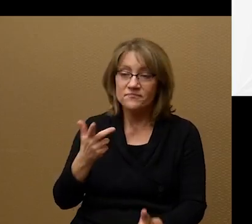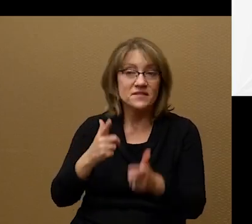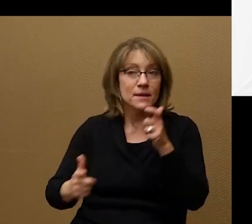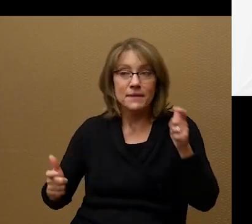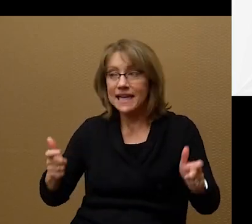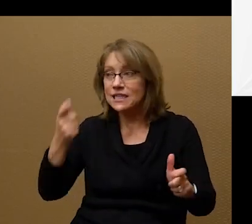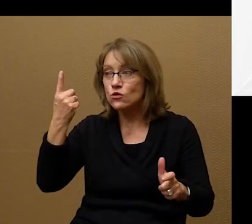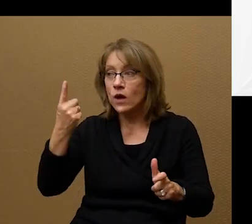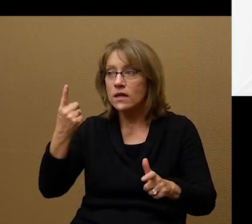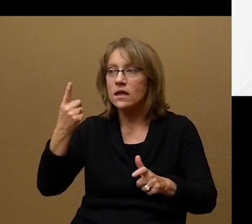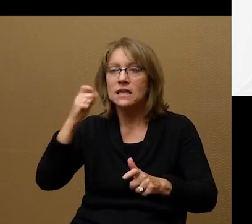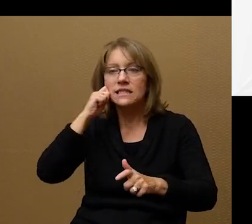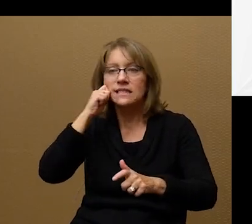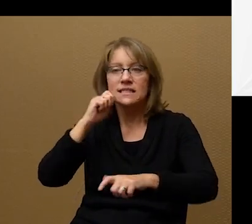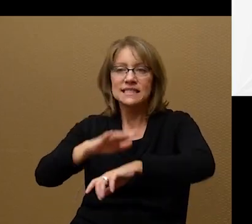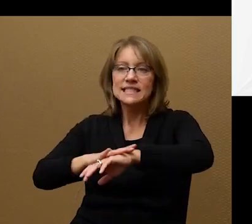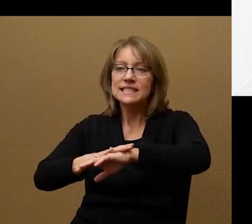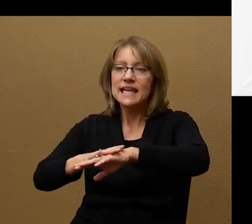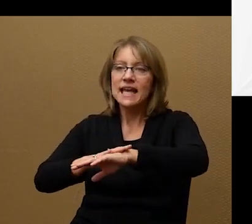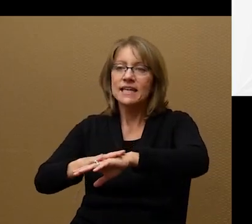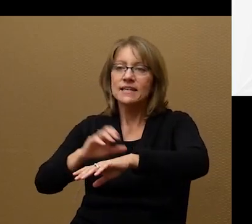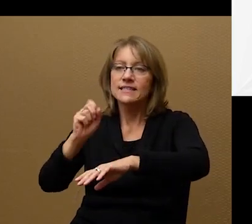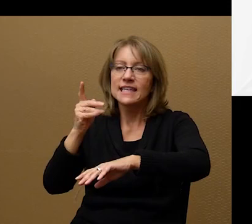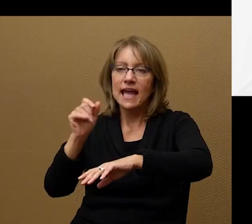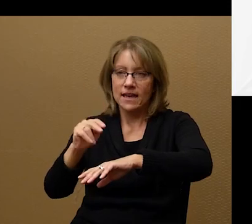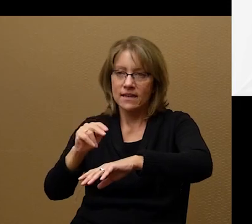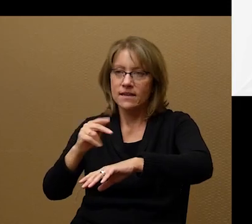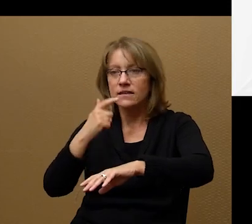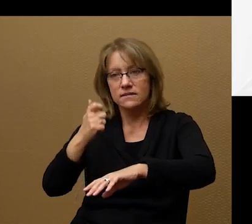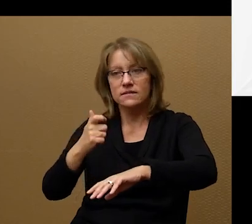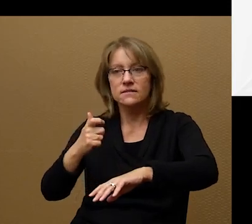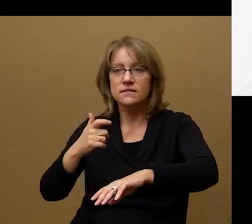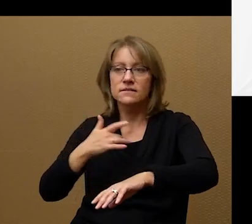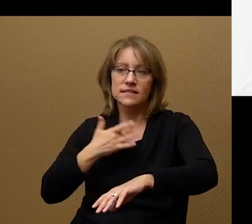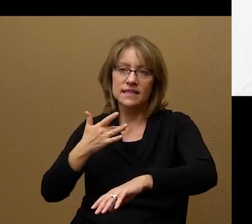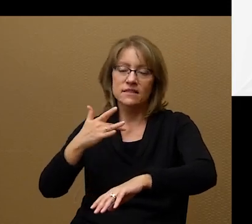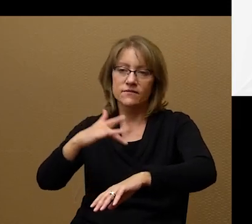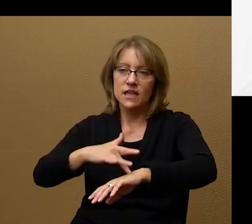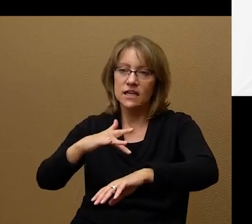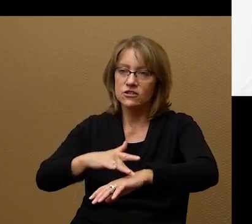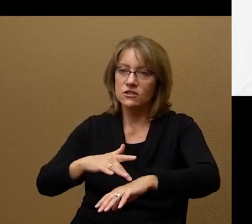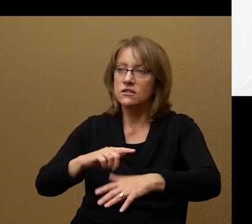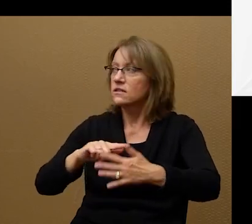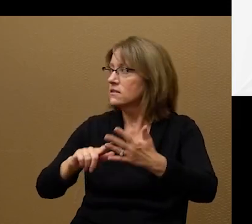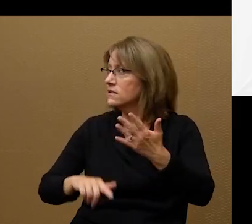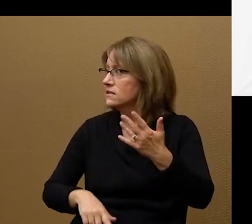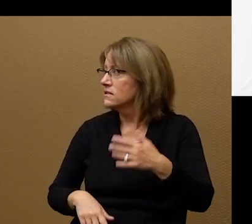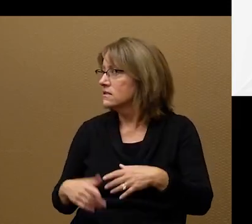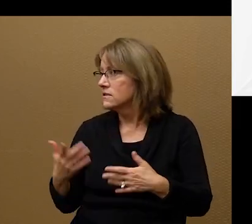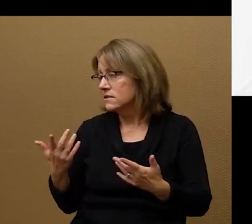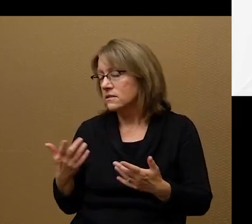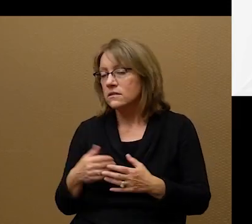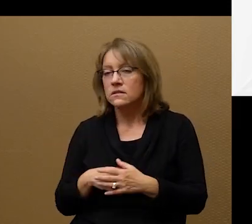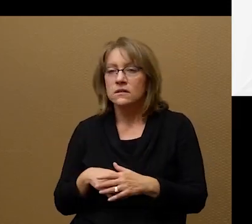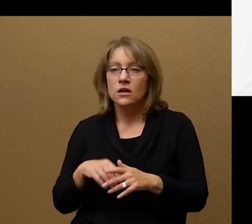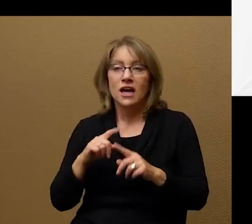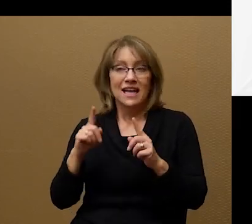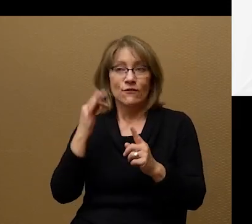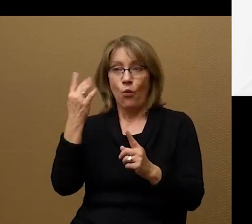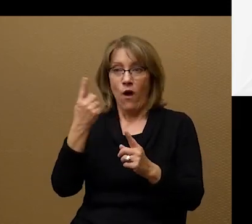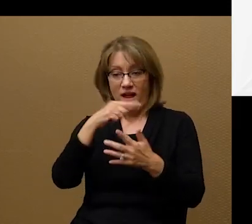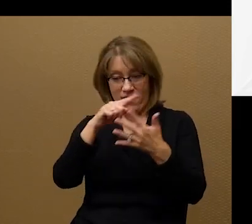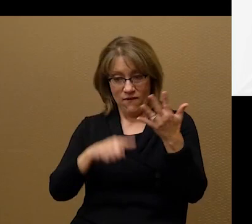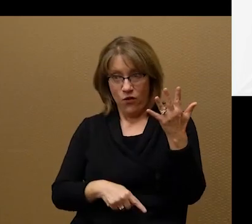biggest, right? That's our sense of touch. Then the rest go around. But if one of these